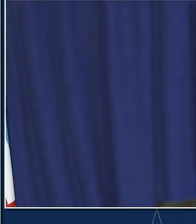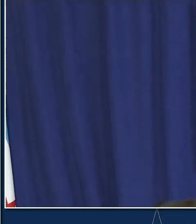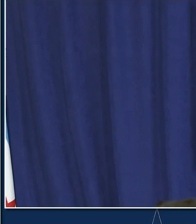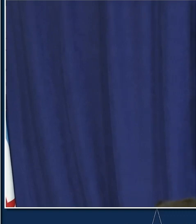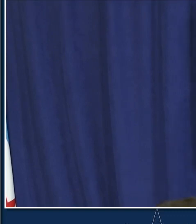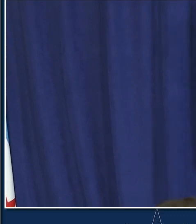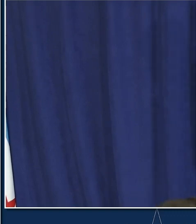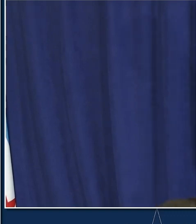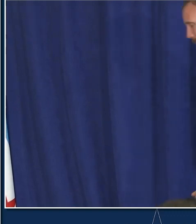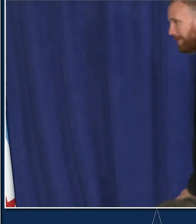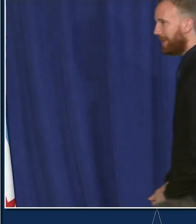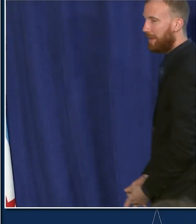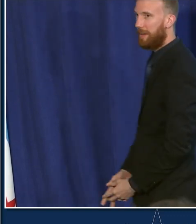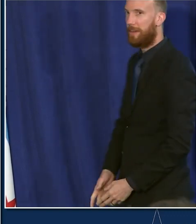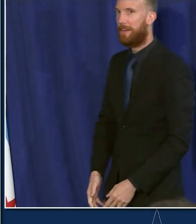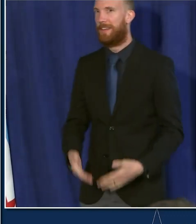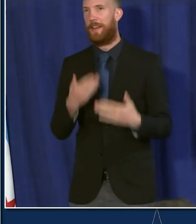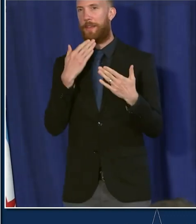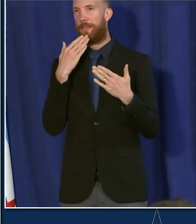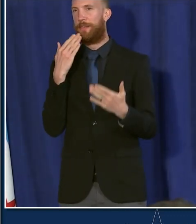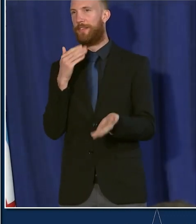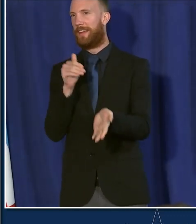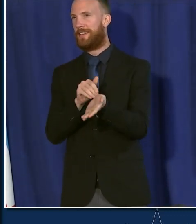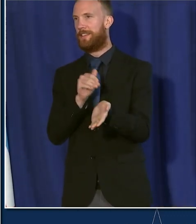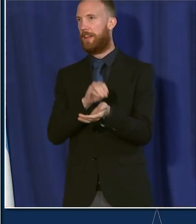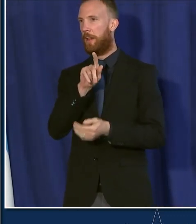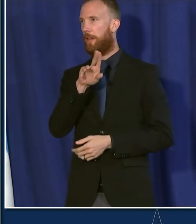Thank you, Dr. Luna. Happy to take questions.